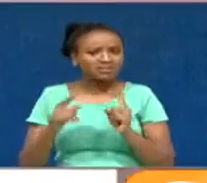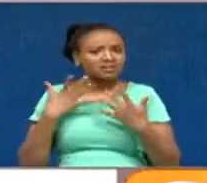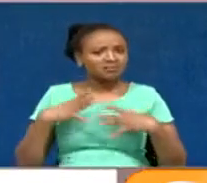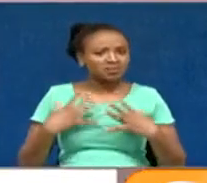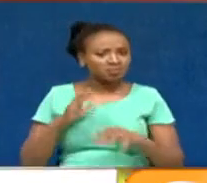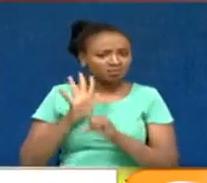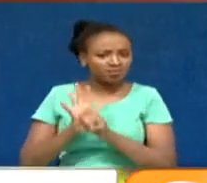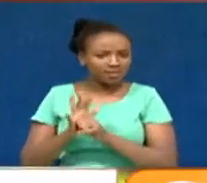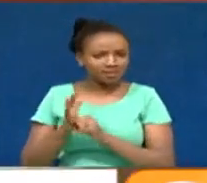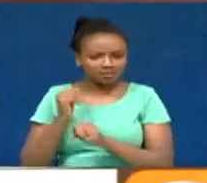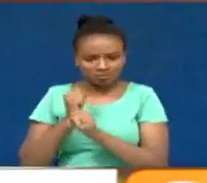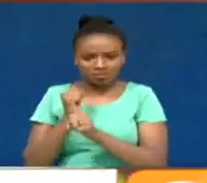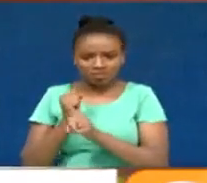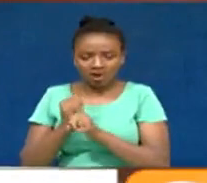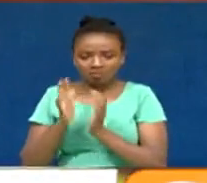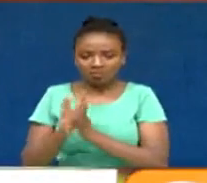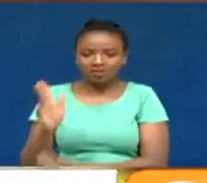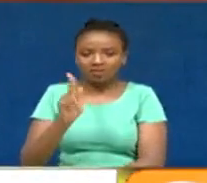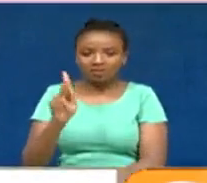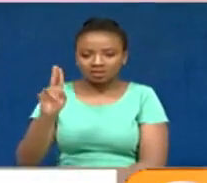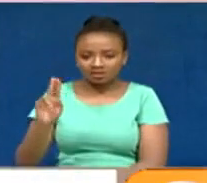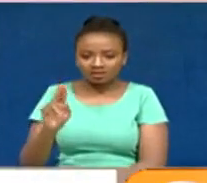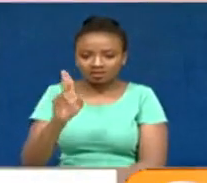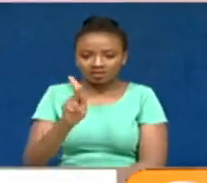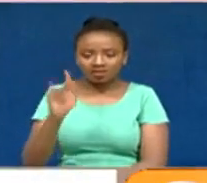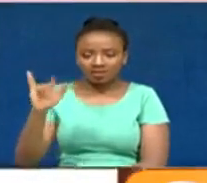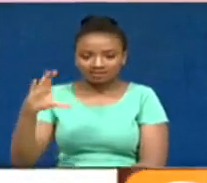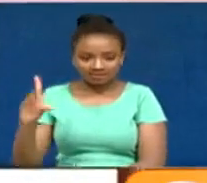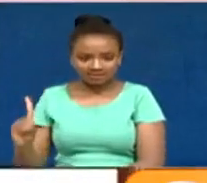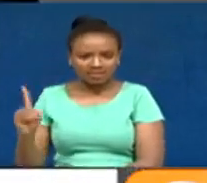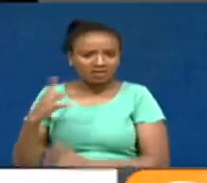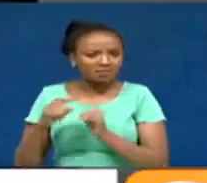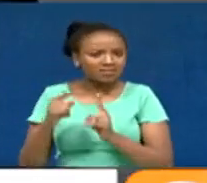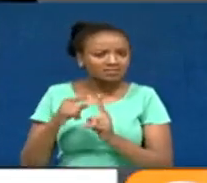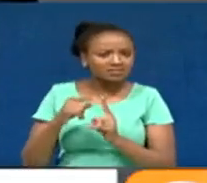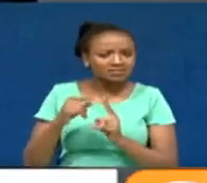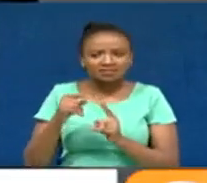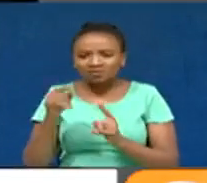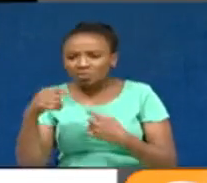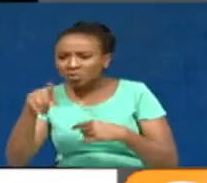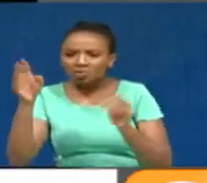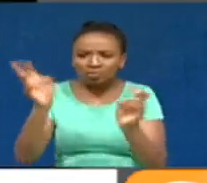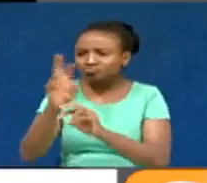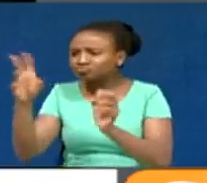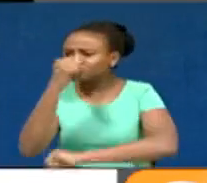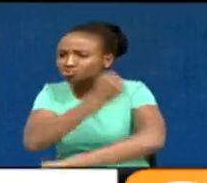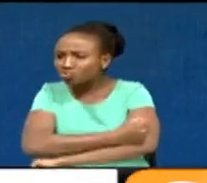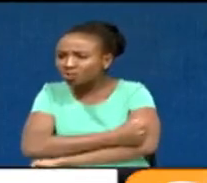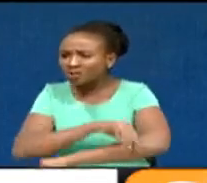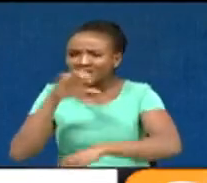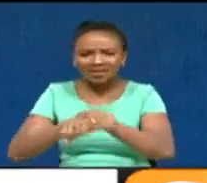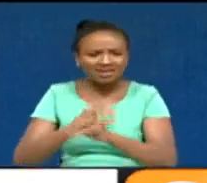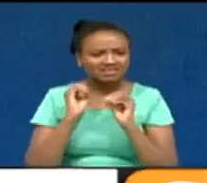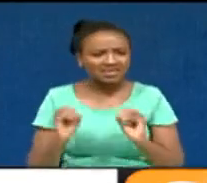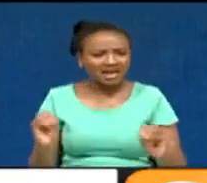publishers contracted by the Kenya Institute of Curriculum Development, KICD, could not trace the school on the ground while distributing the